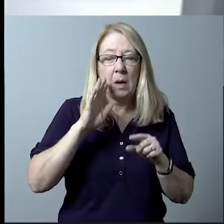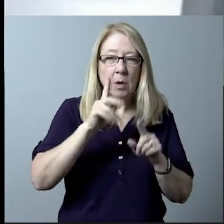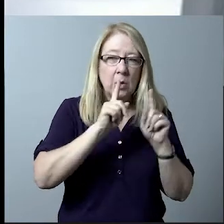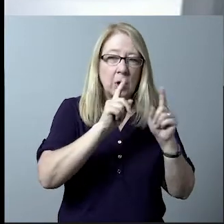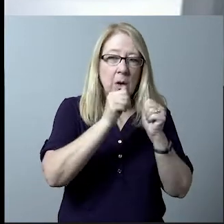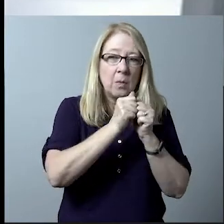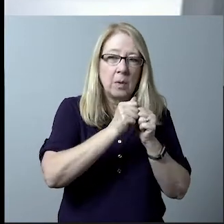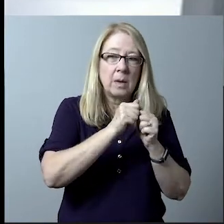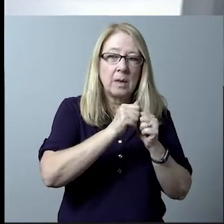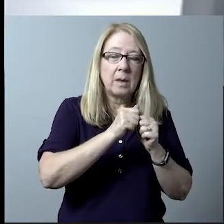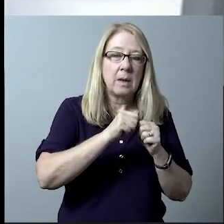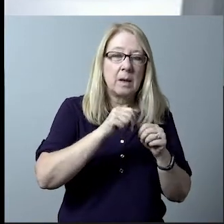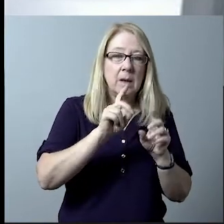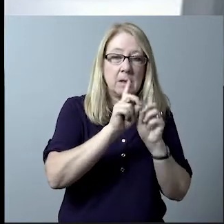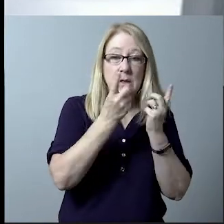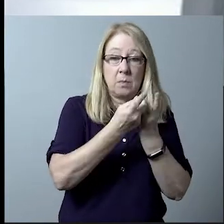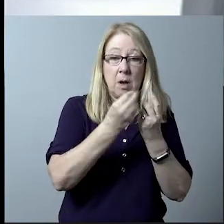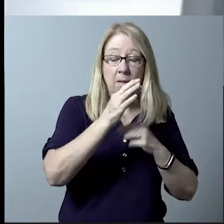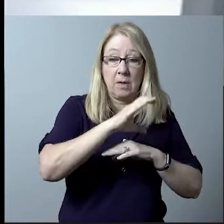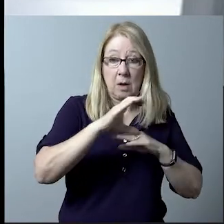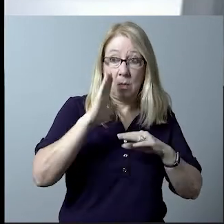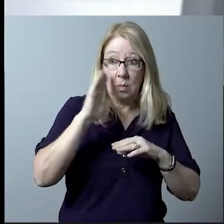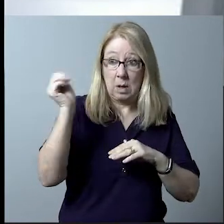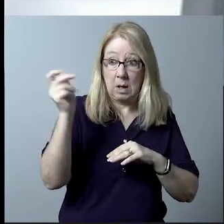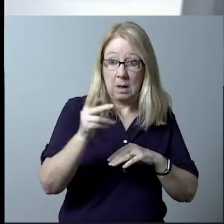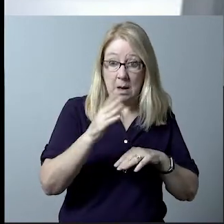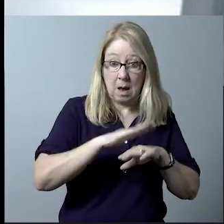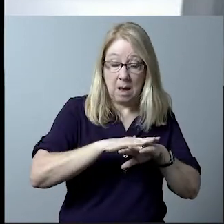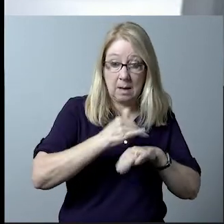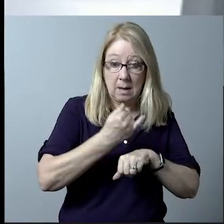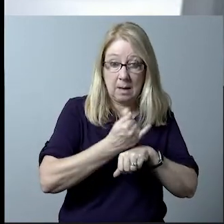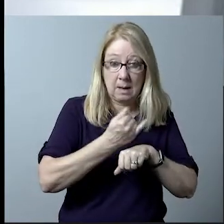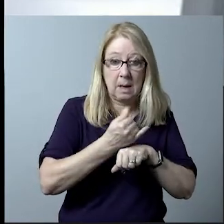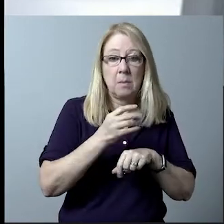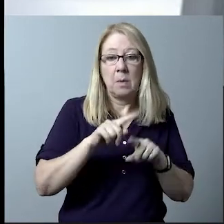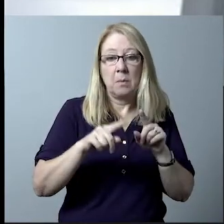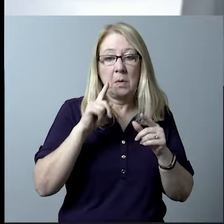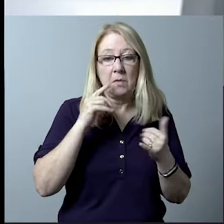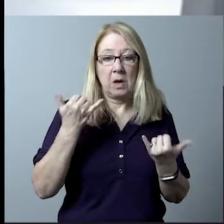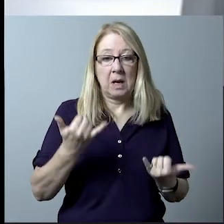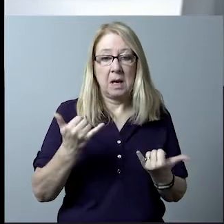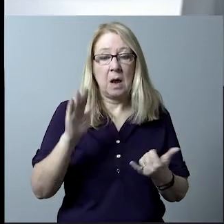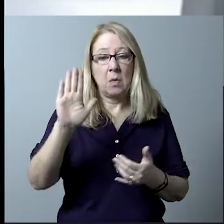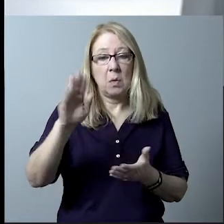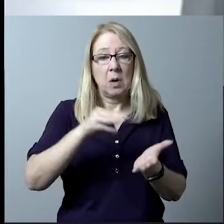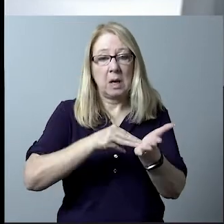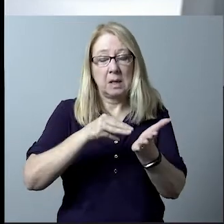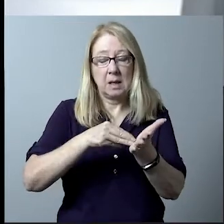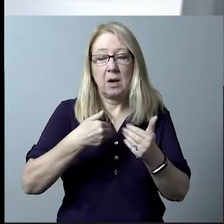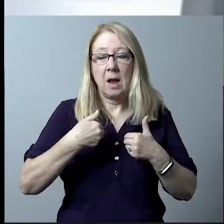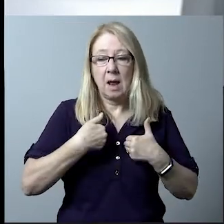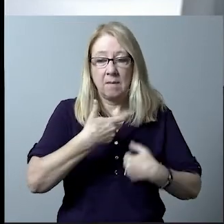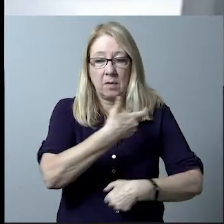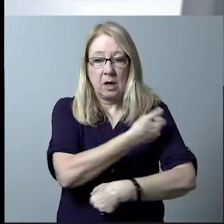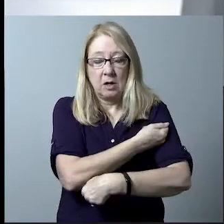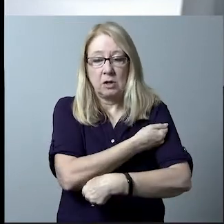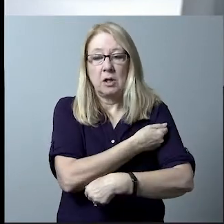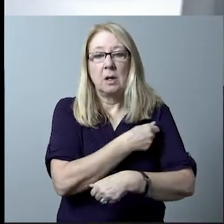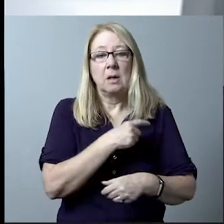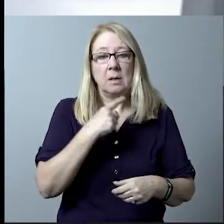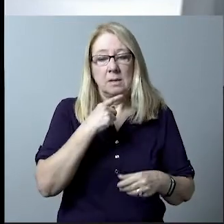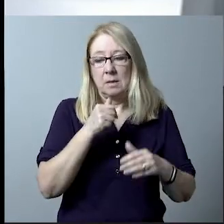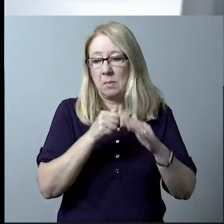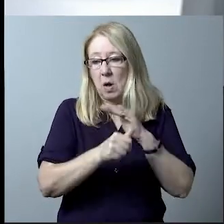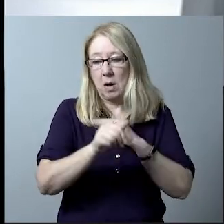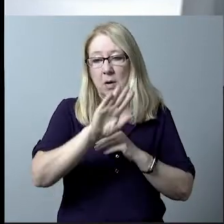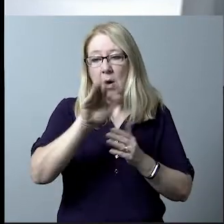this year, but I will be checking with B Colorado to see if they plan to come on campus. But your primary care provider also has them. They